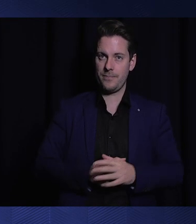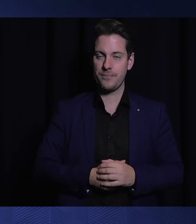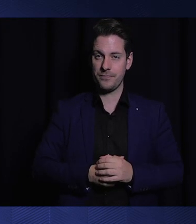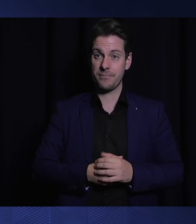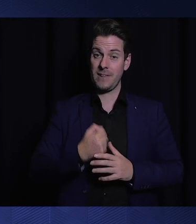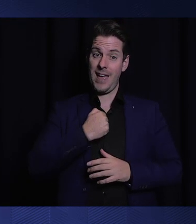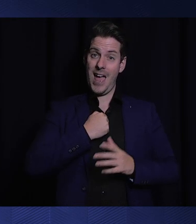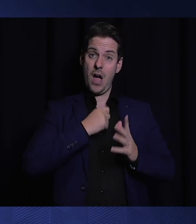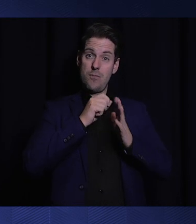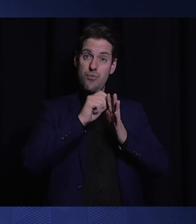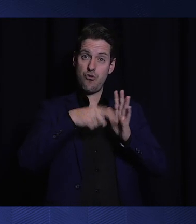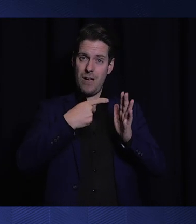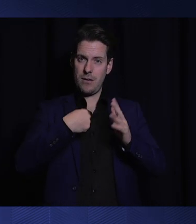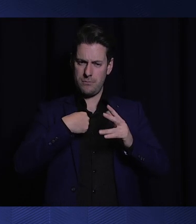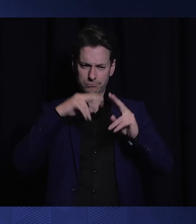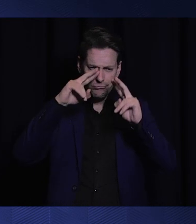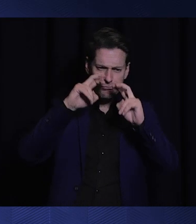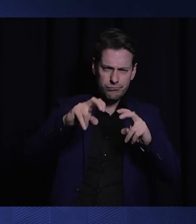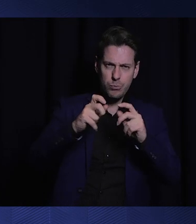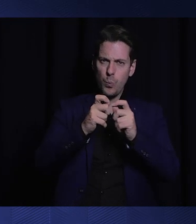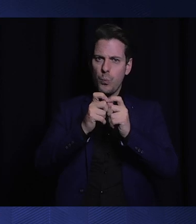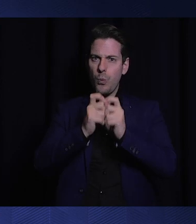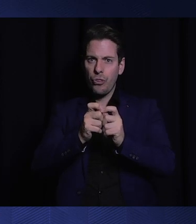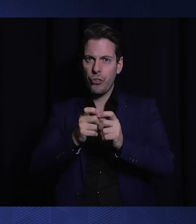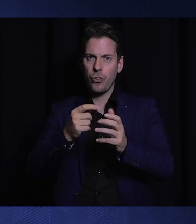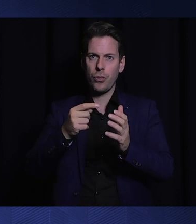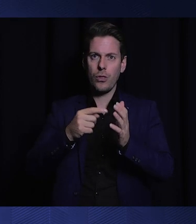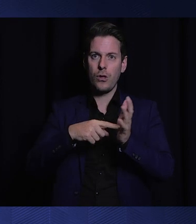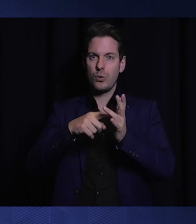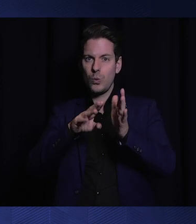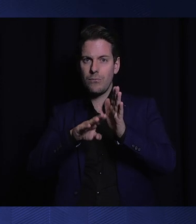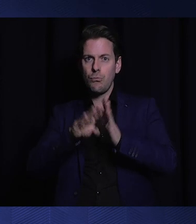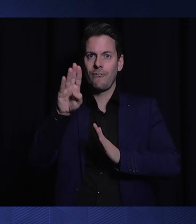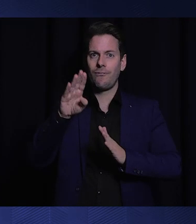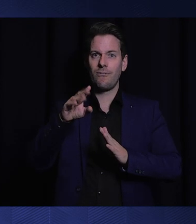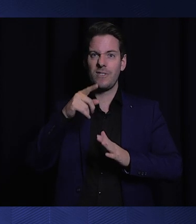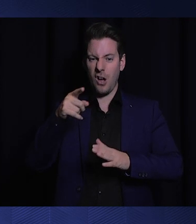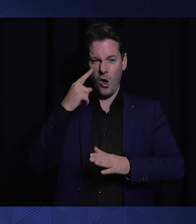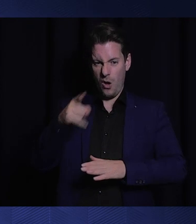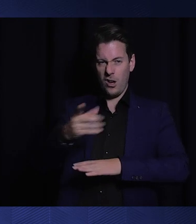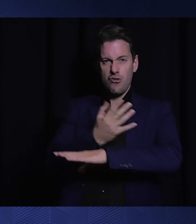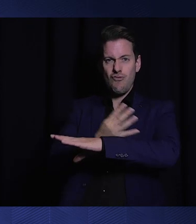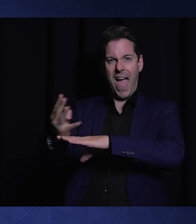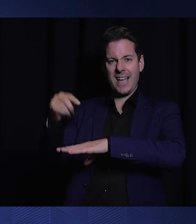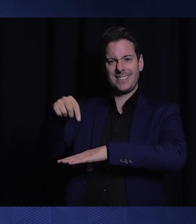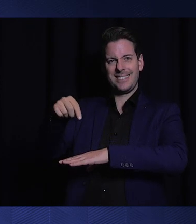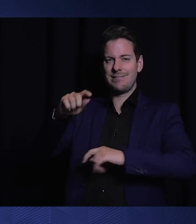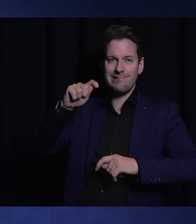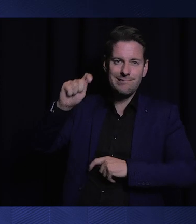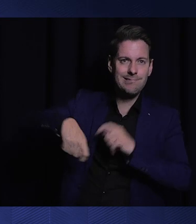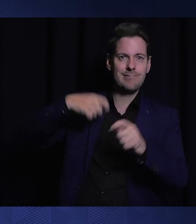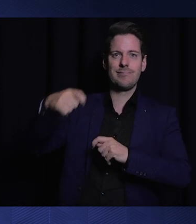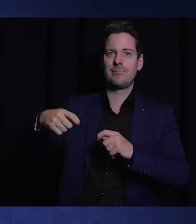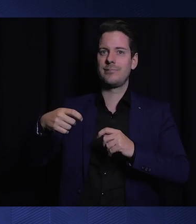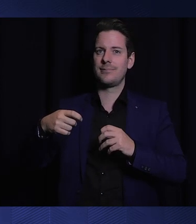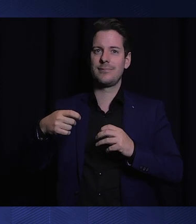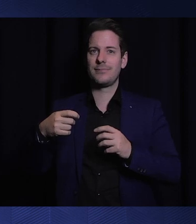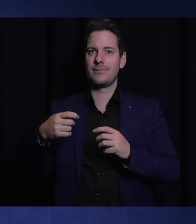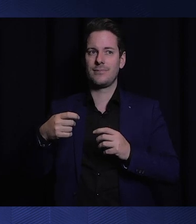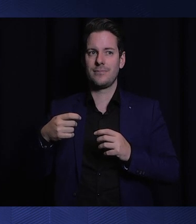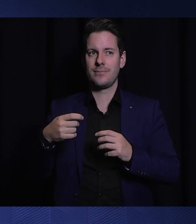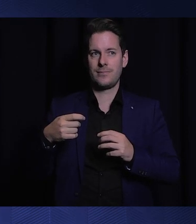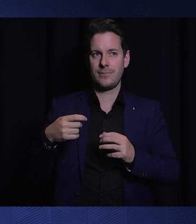feasibility studies of how can we improve just only the green grass areas into the areas